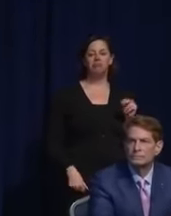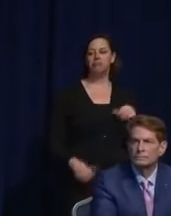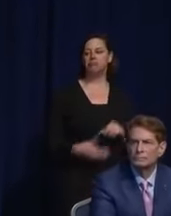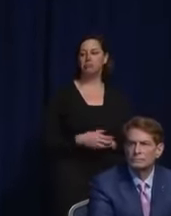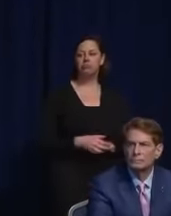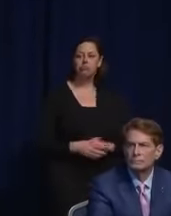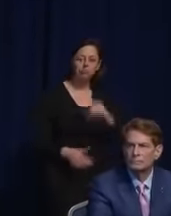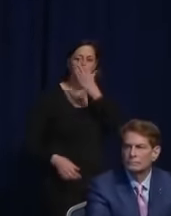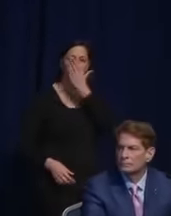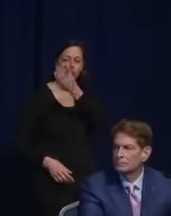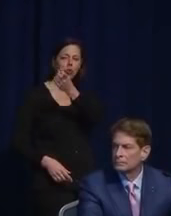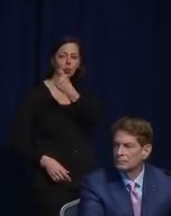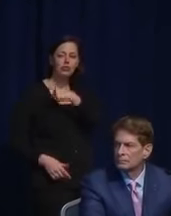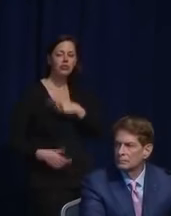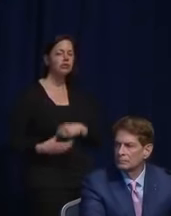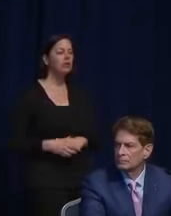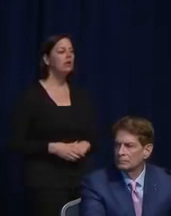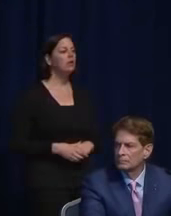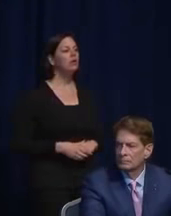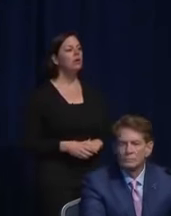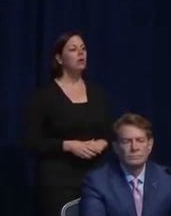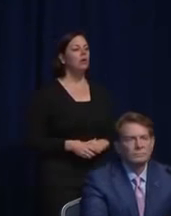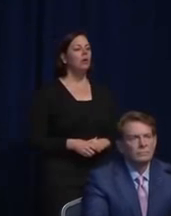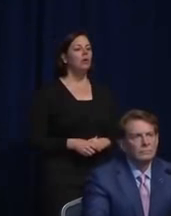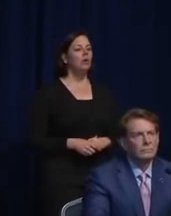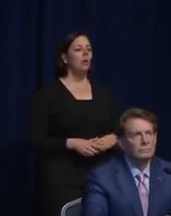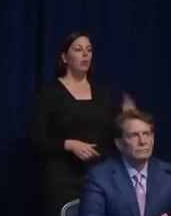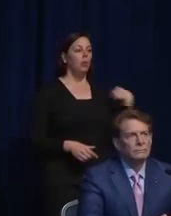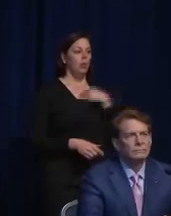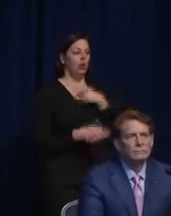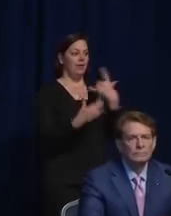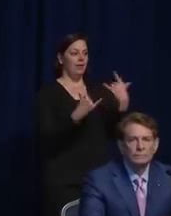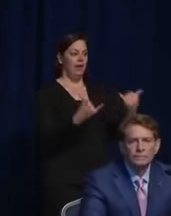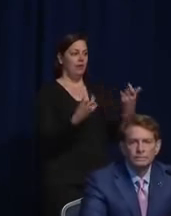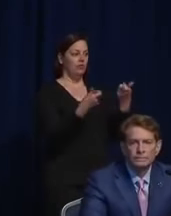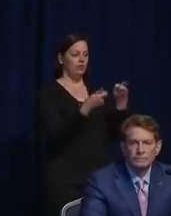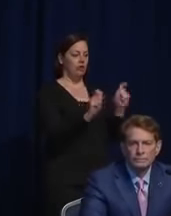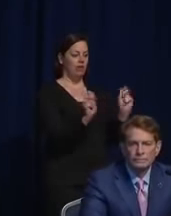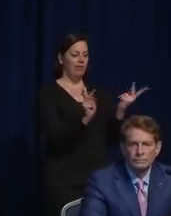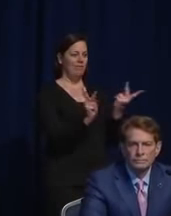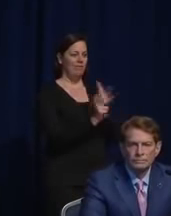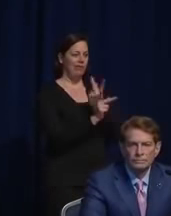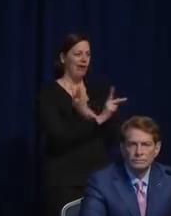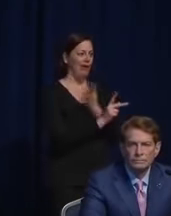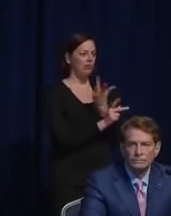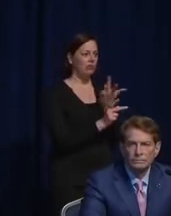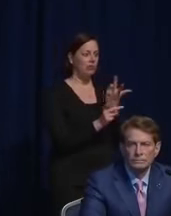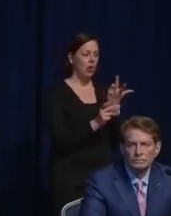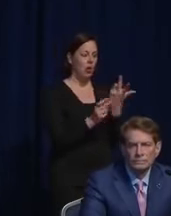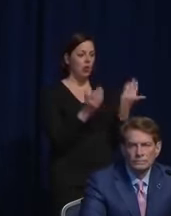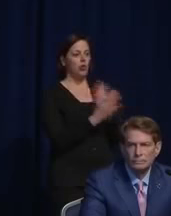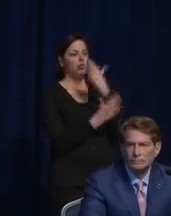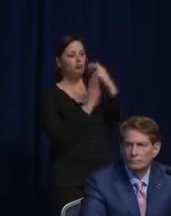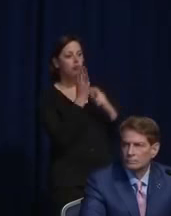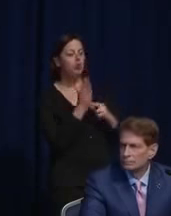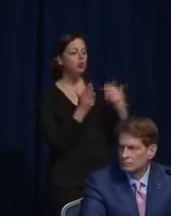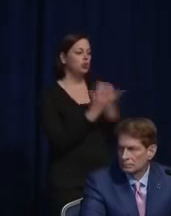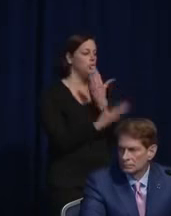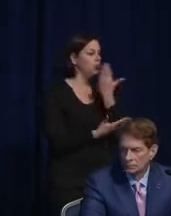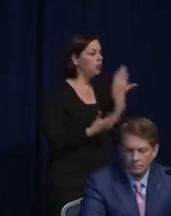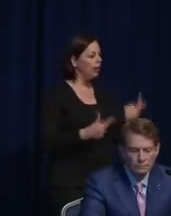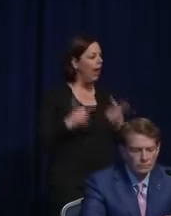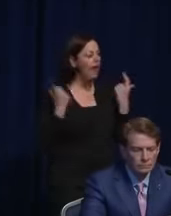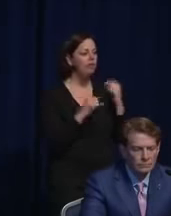so I'm glad you asked it. No, we're all trying to get used to a new way of life here, and that includes our educators,